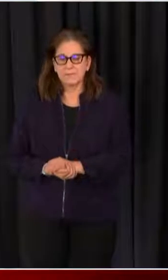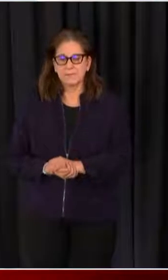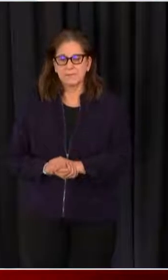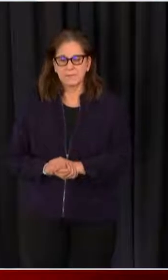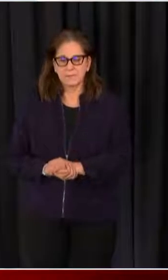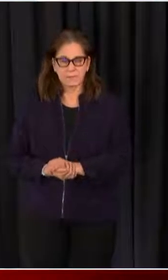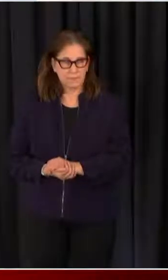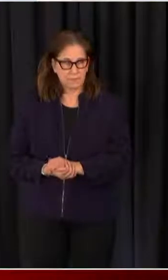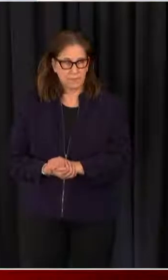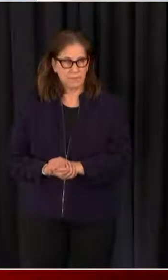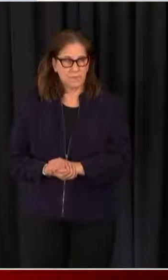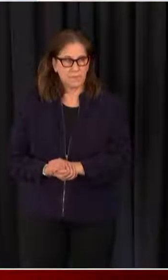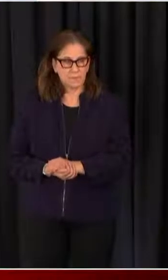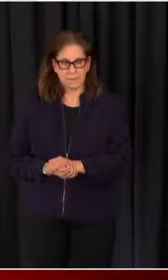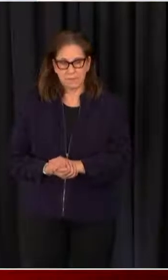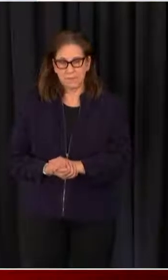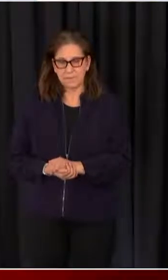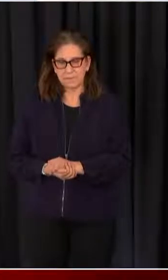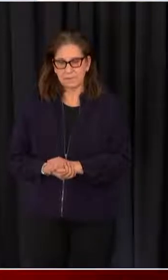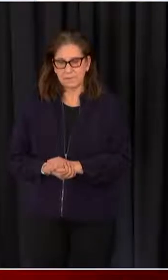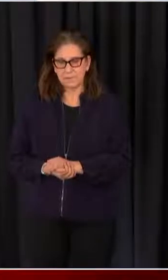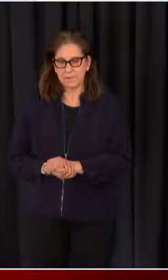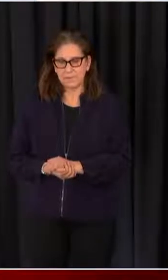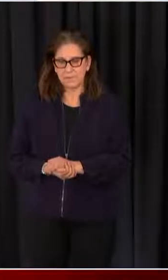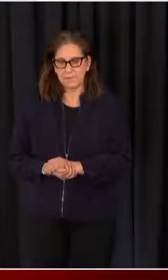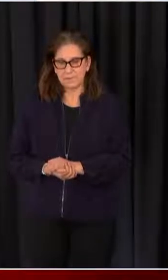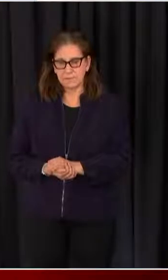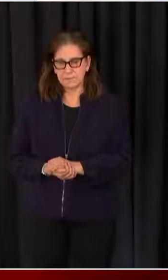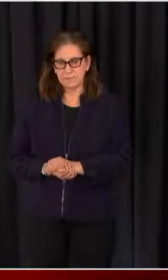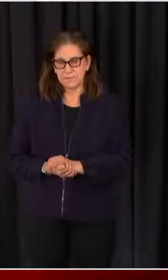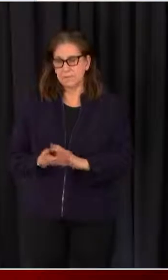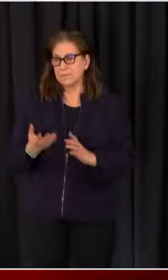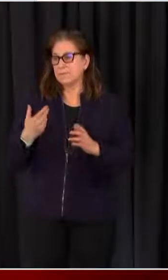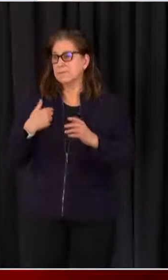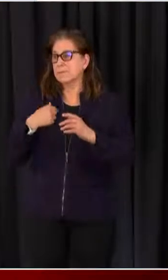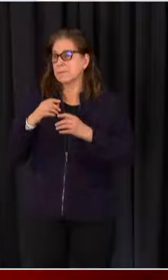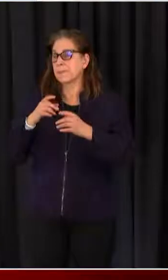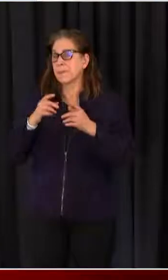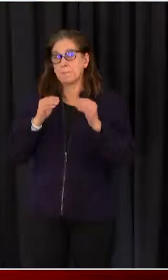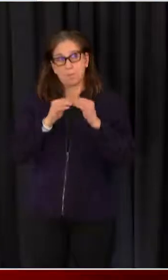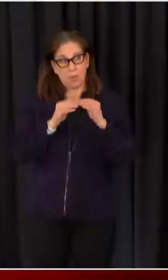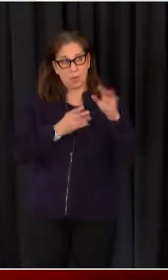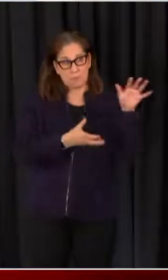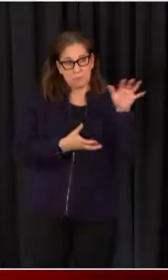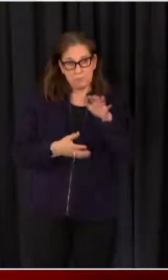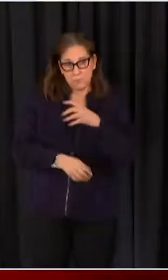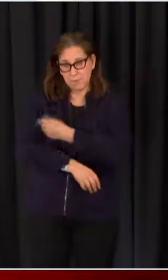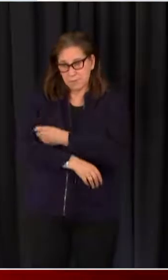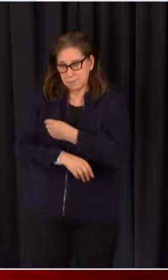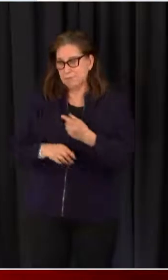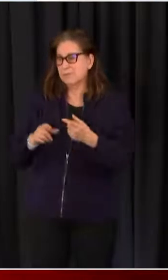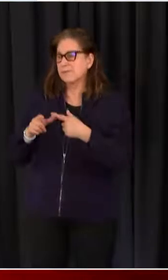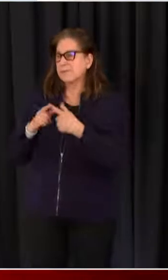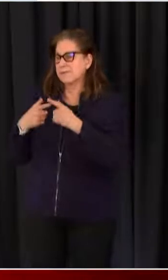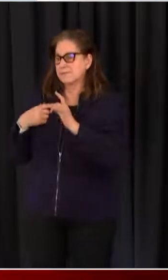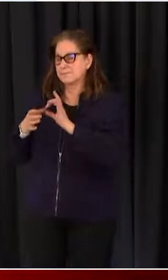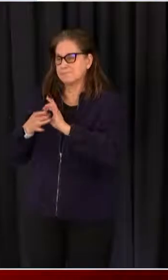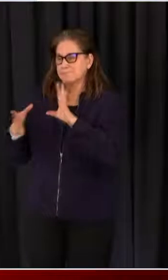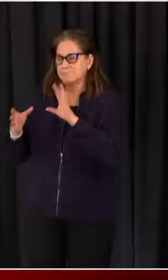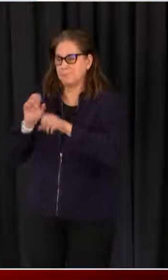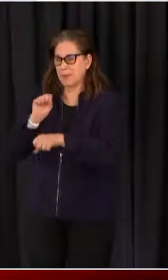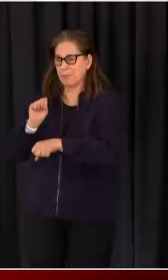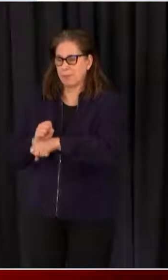day. As we release appointments to the public, we will continue to follow that same balance, right? We will continue